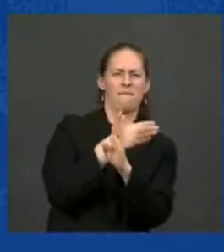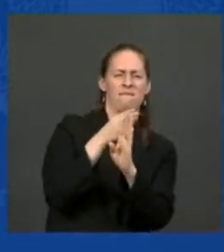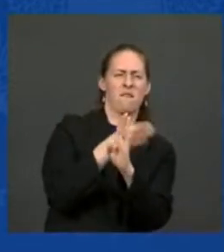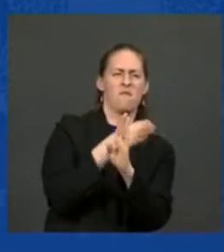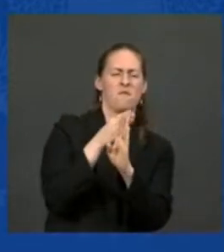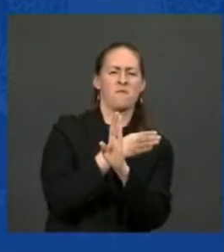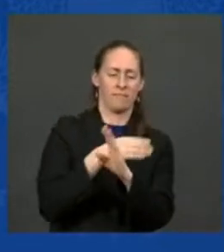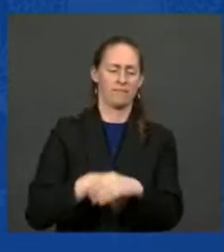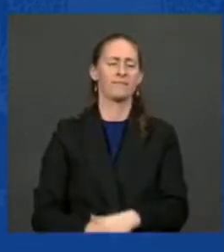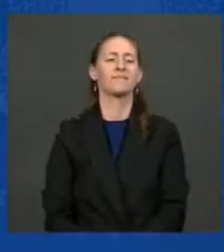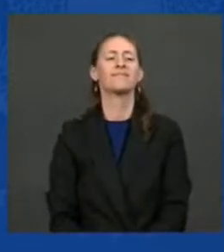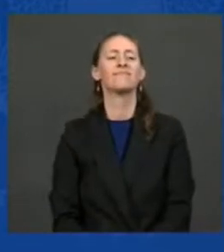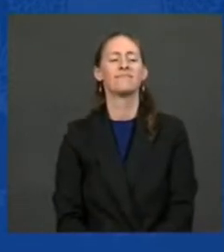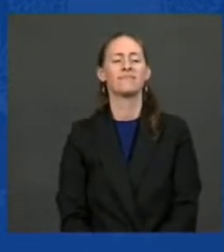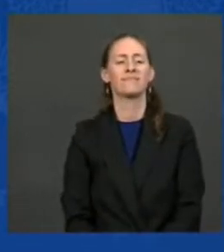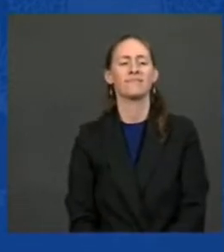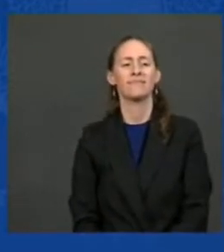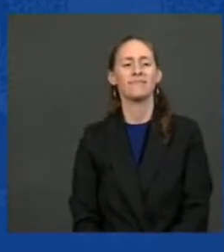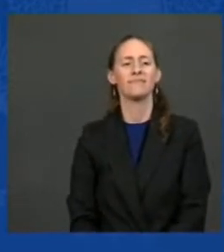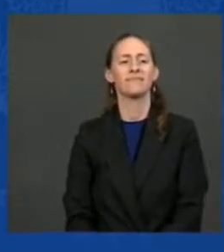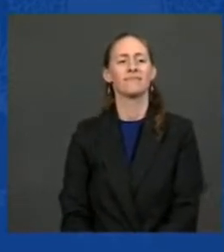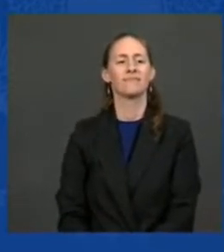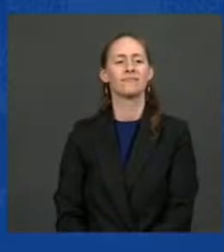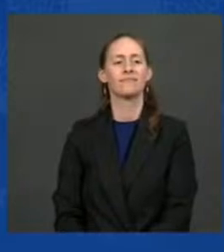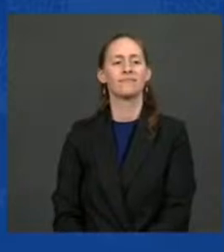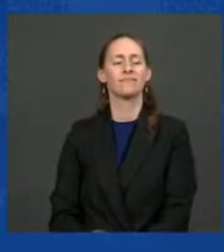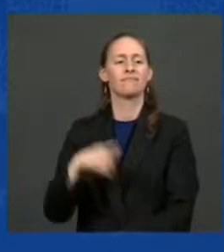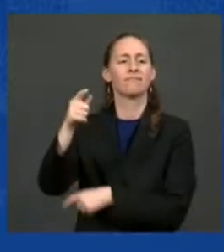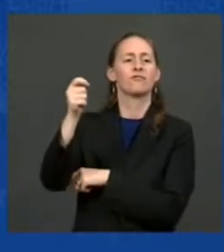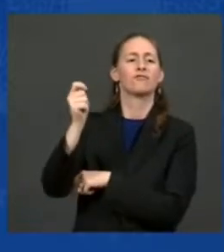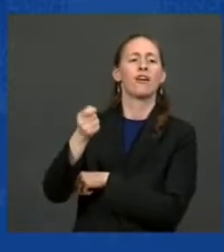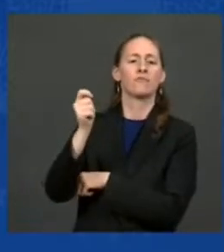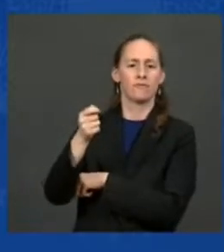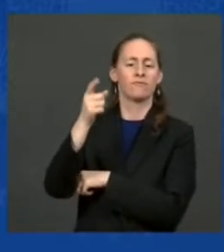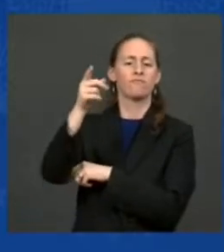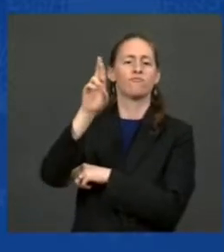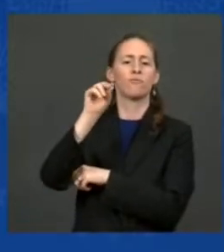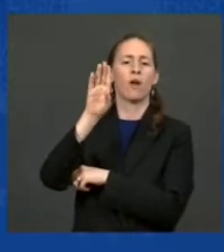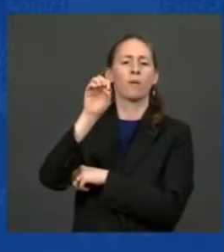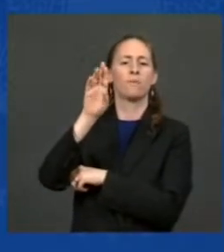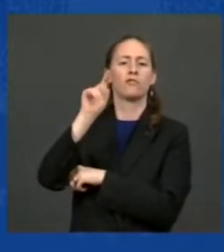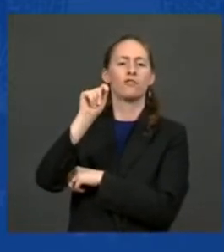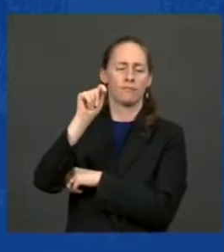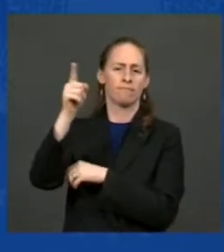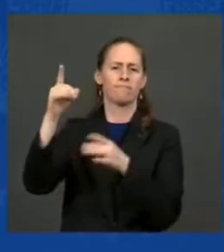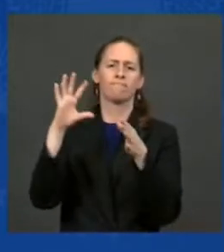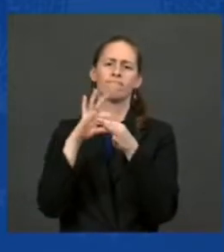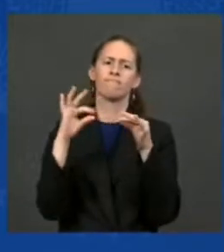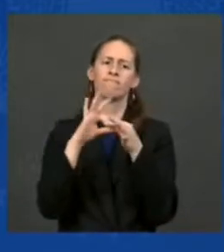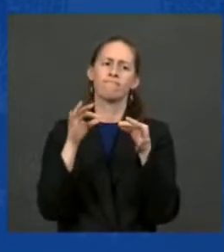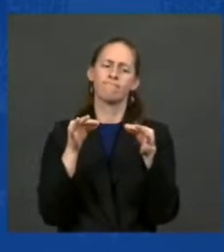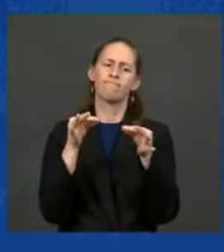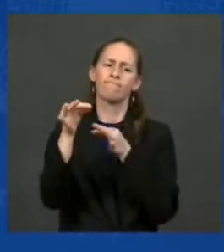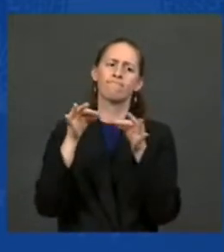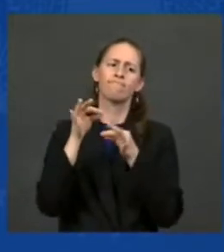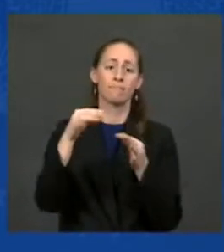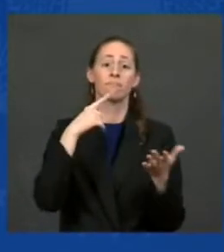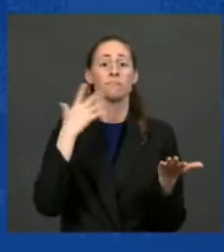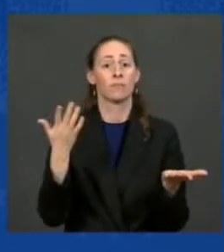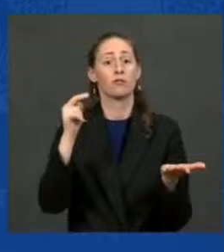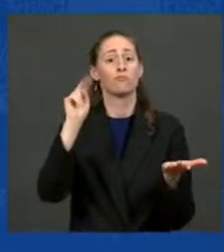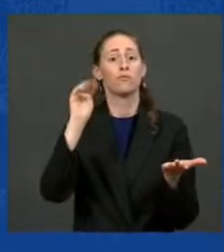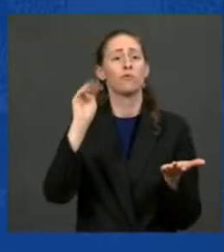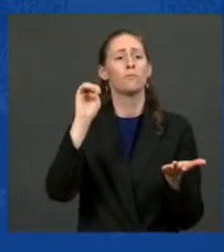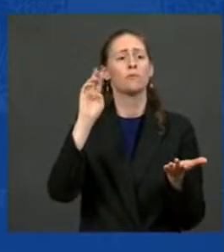Court Justice, Robert Jackson, eloquently foretold why the trials at Nuremberg were so critical.